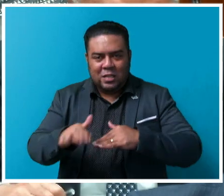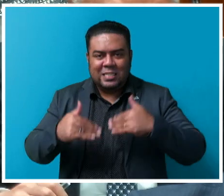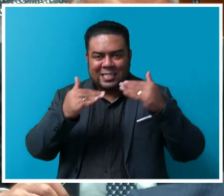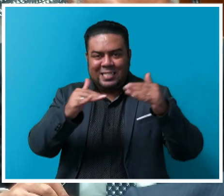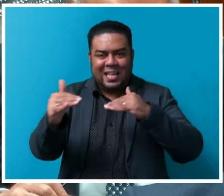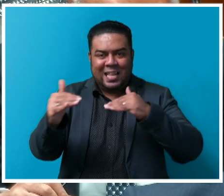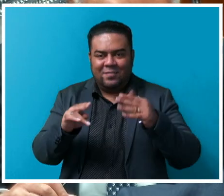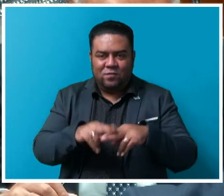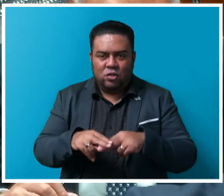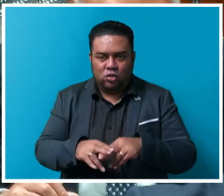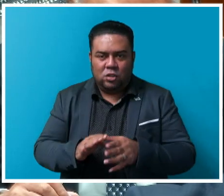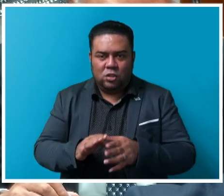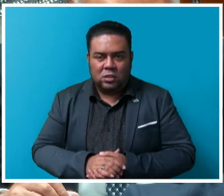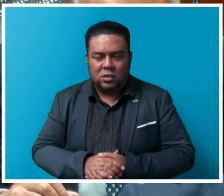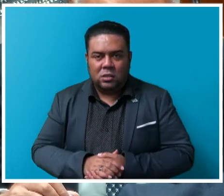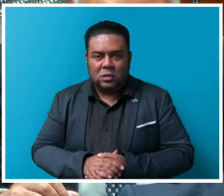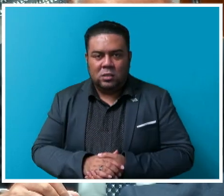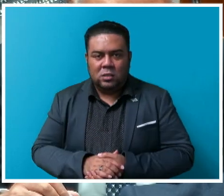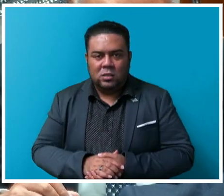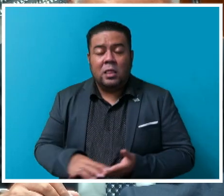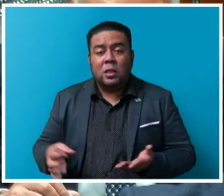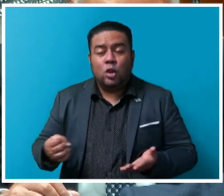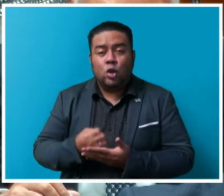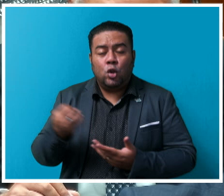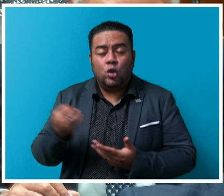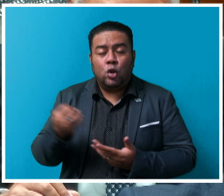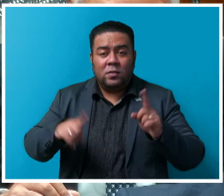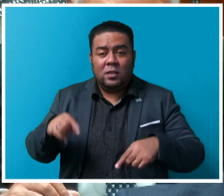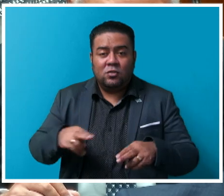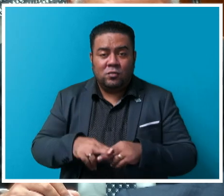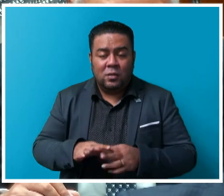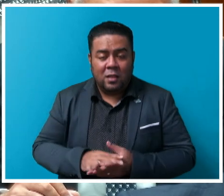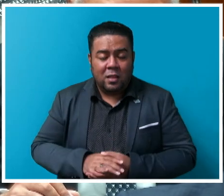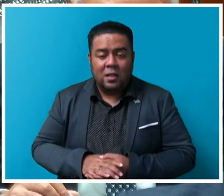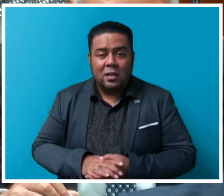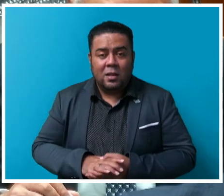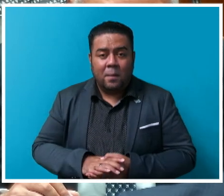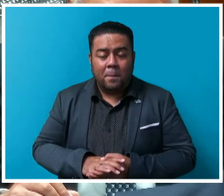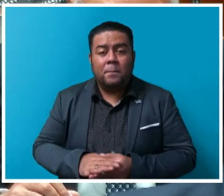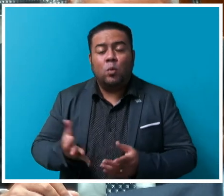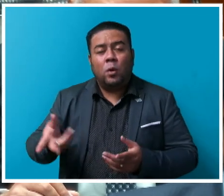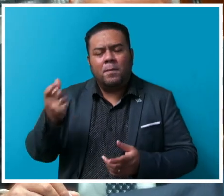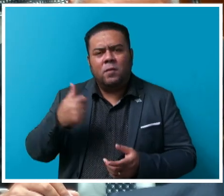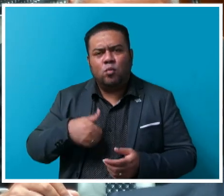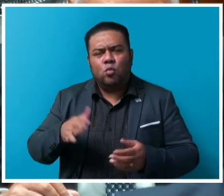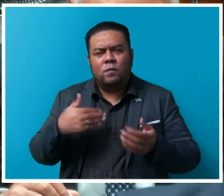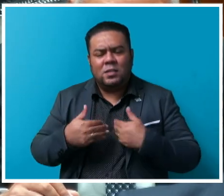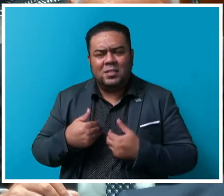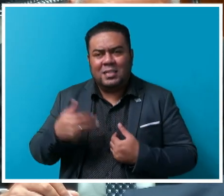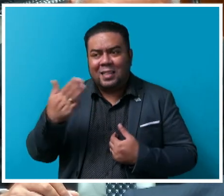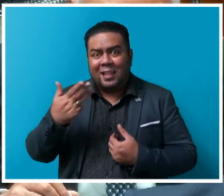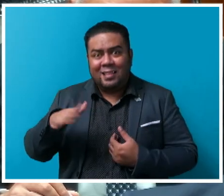Fiji. On economic diversification, Honorable Speaker, when I returned from university in 1989 from